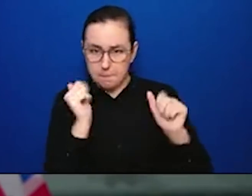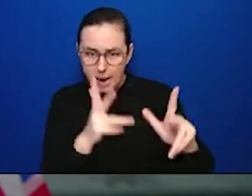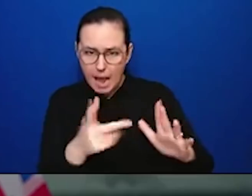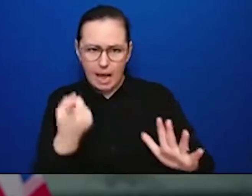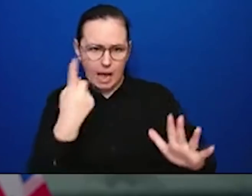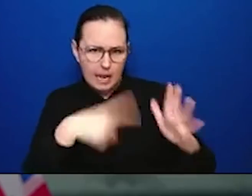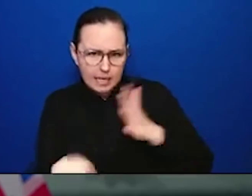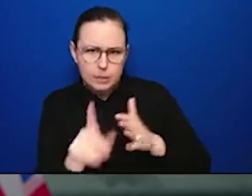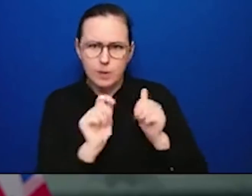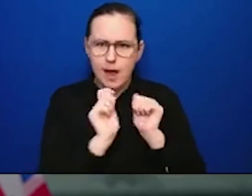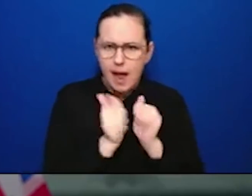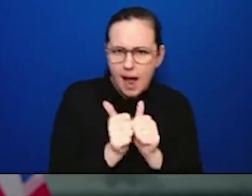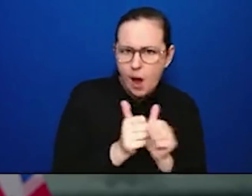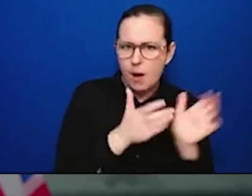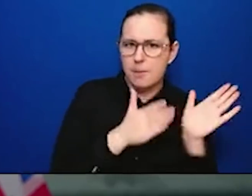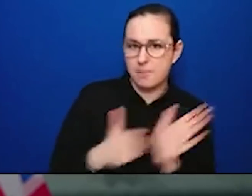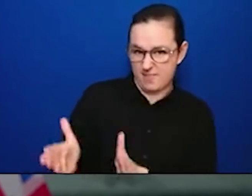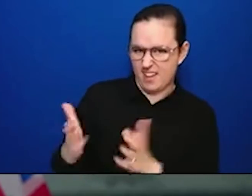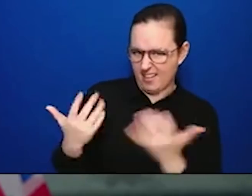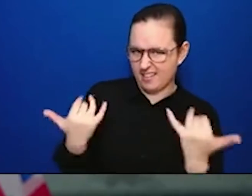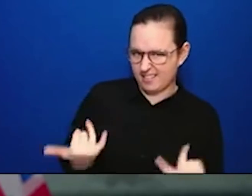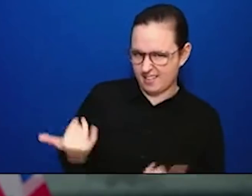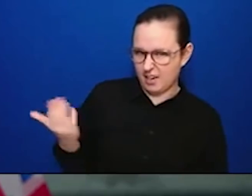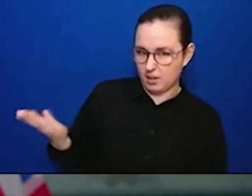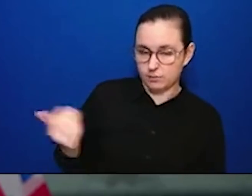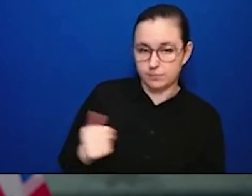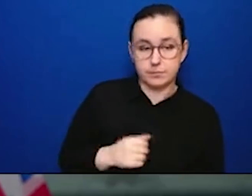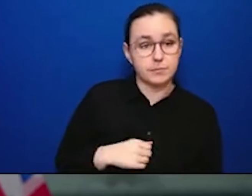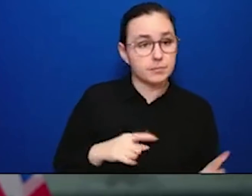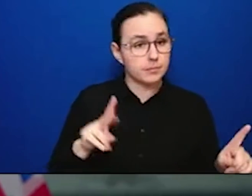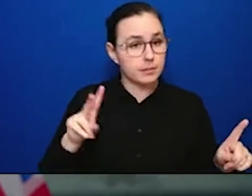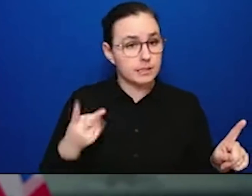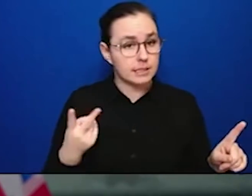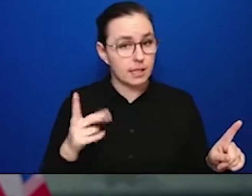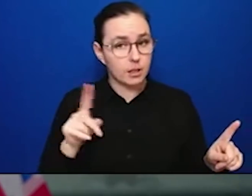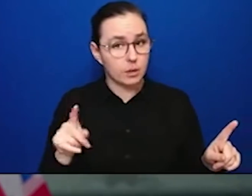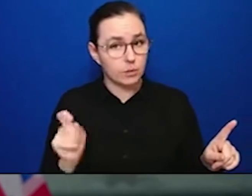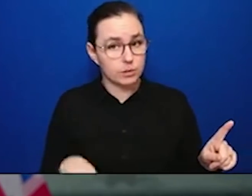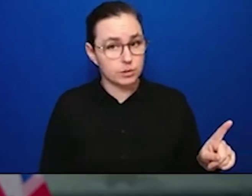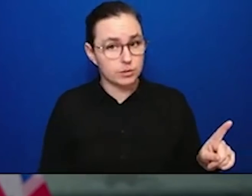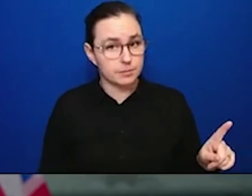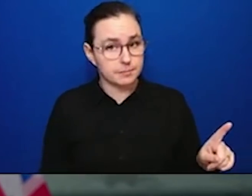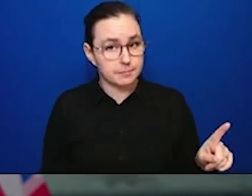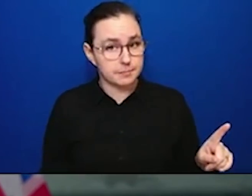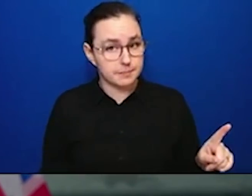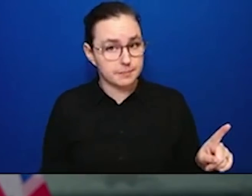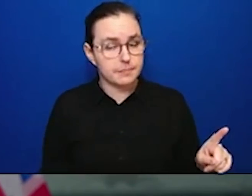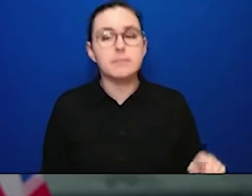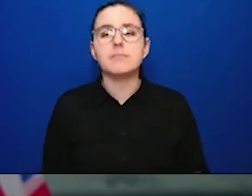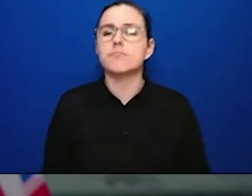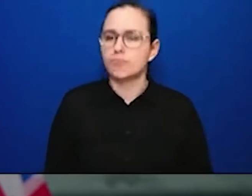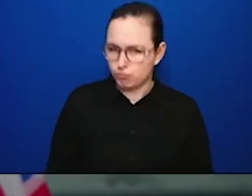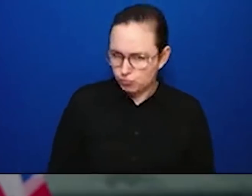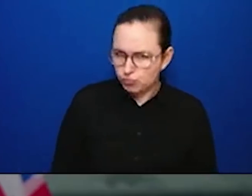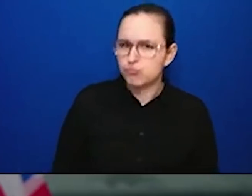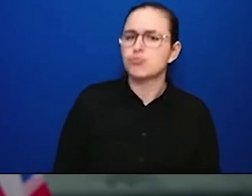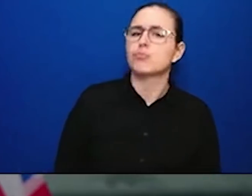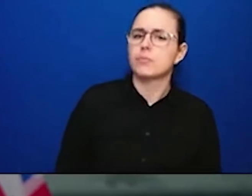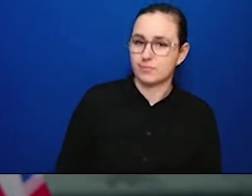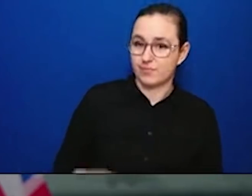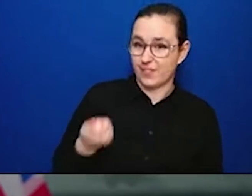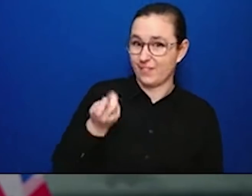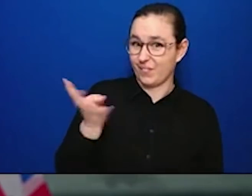follow-up? I do, and it's a bit of a multi-parter with some things that have gone unanswered over the last few